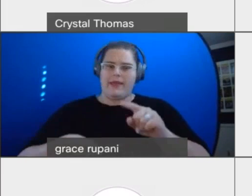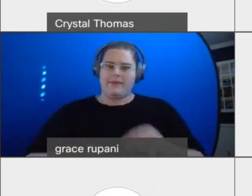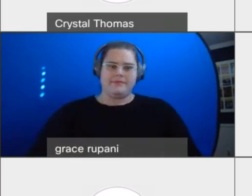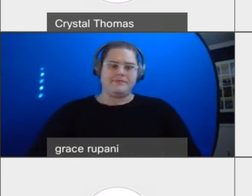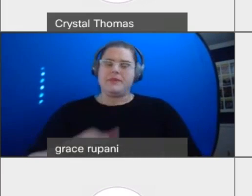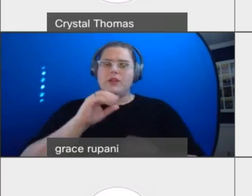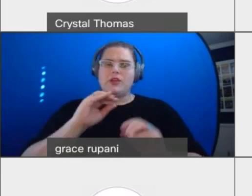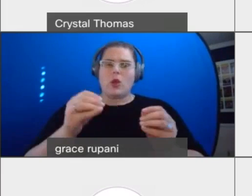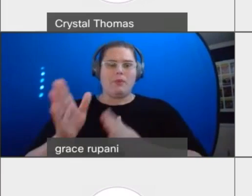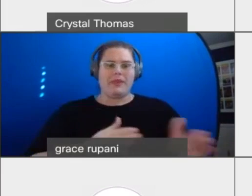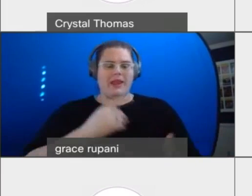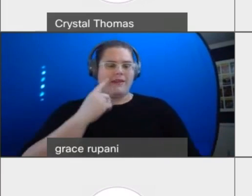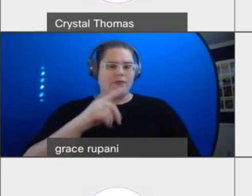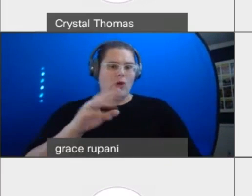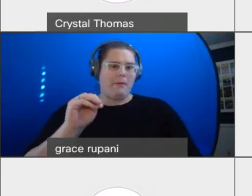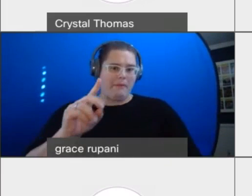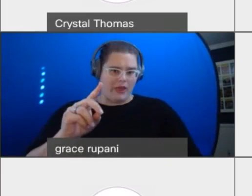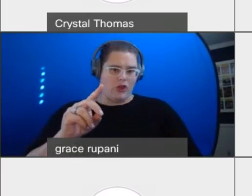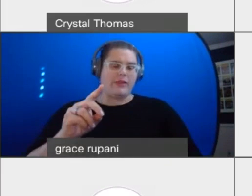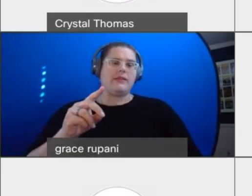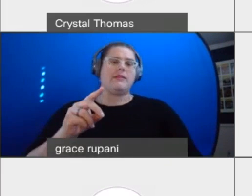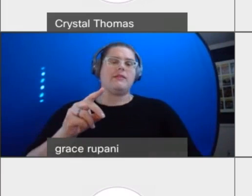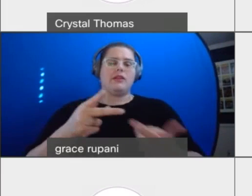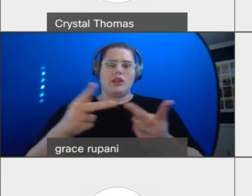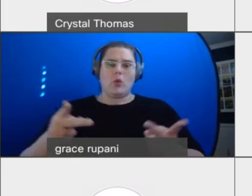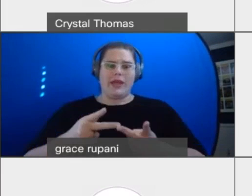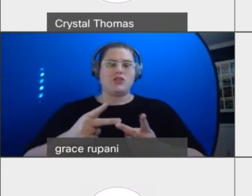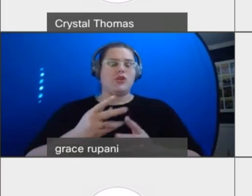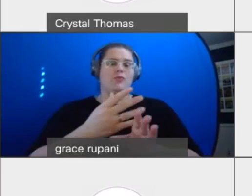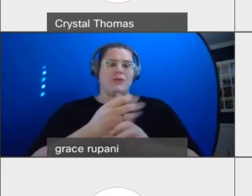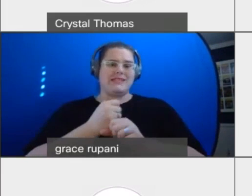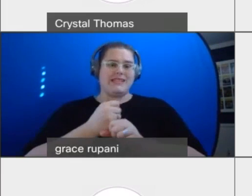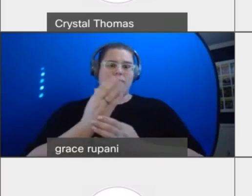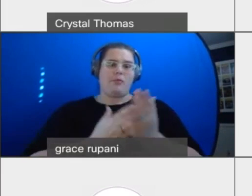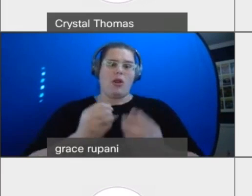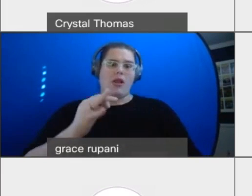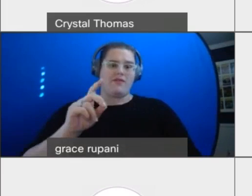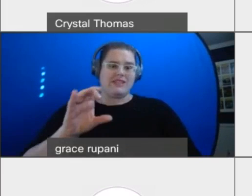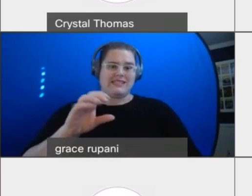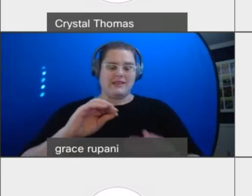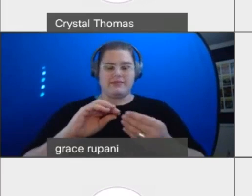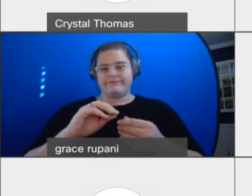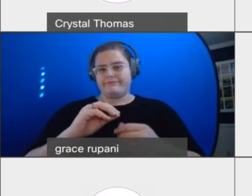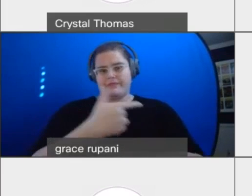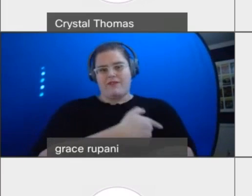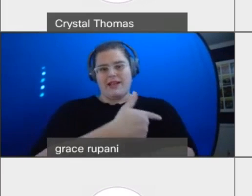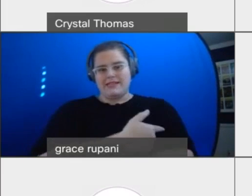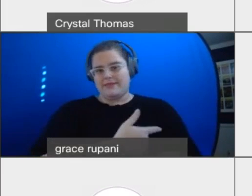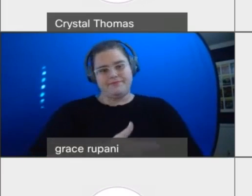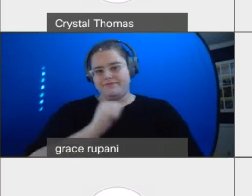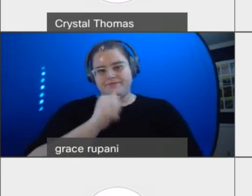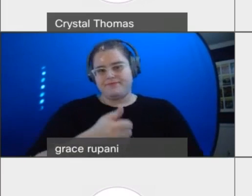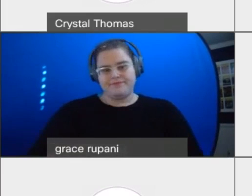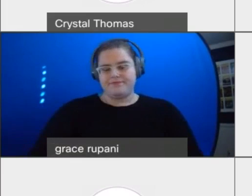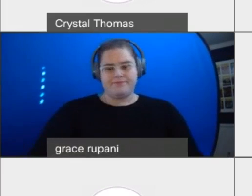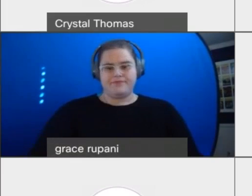to receive complete parts of the allocation that is coming to us. So we are working